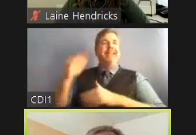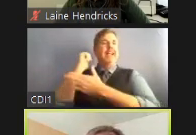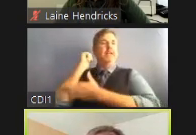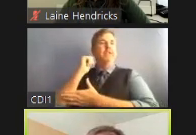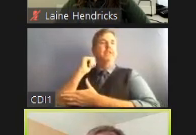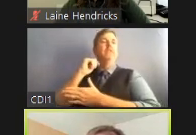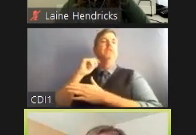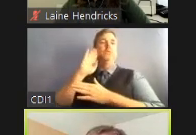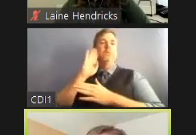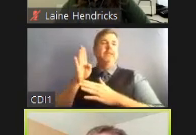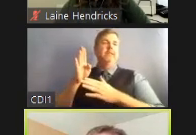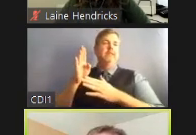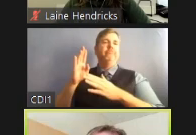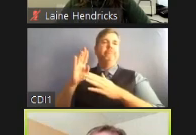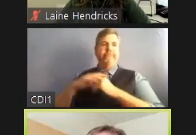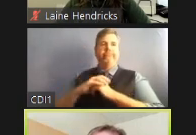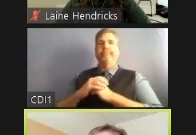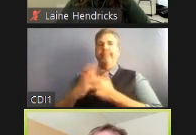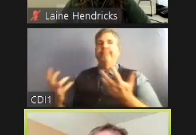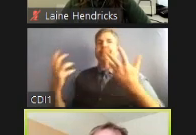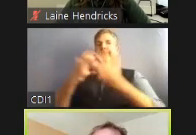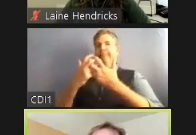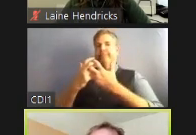state level at that point.